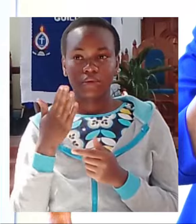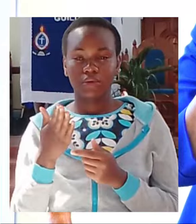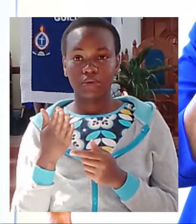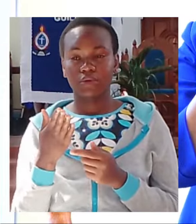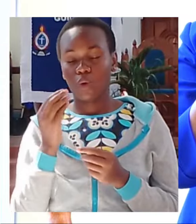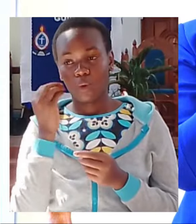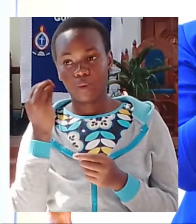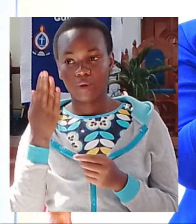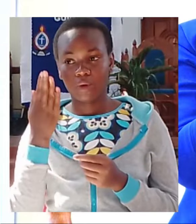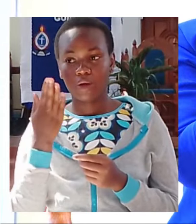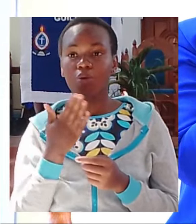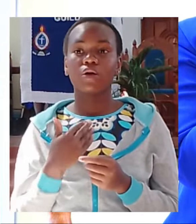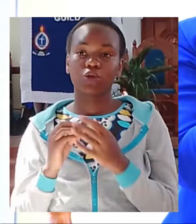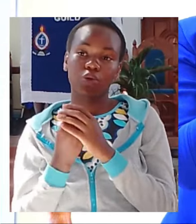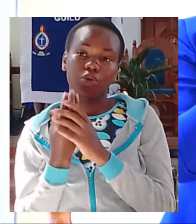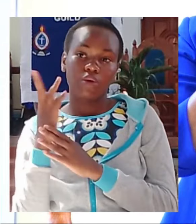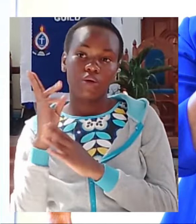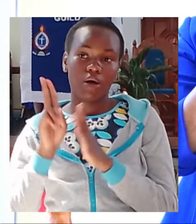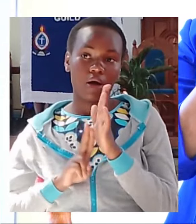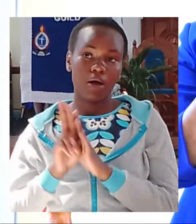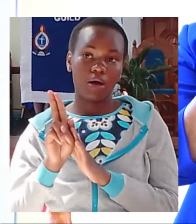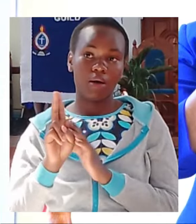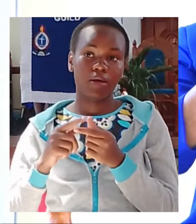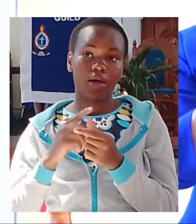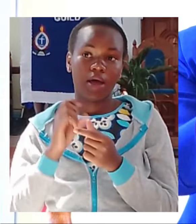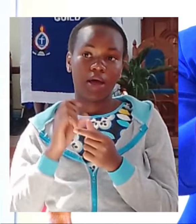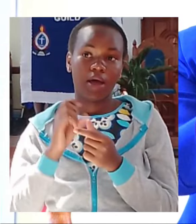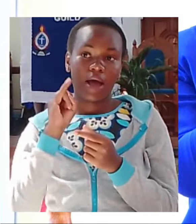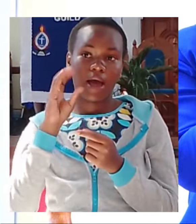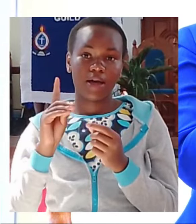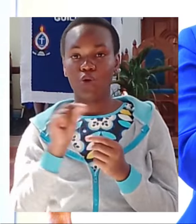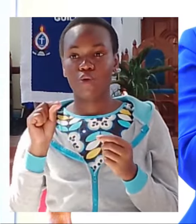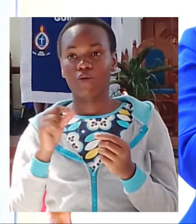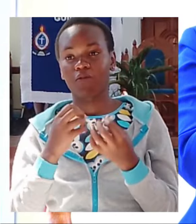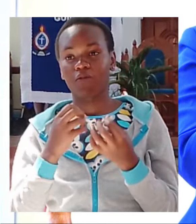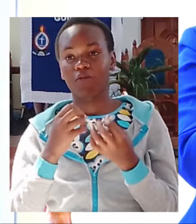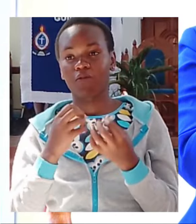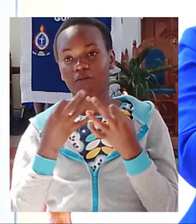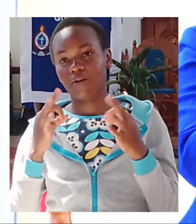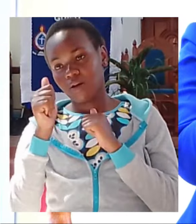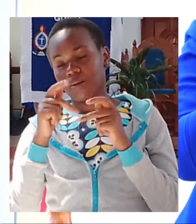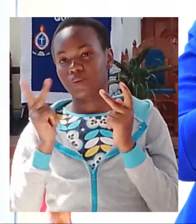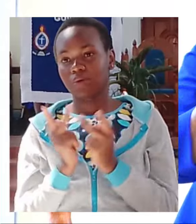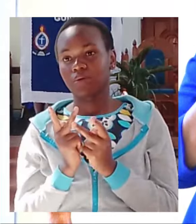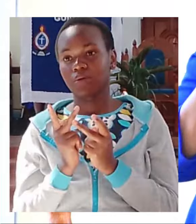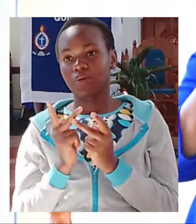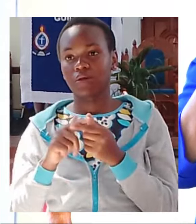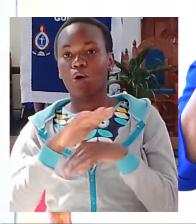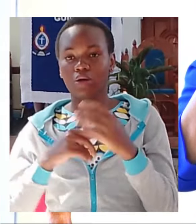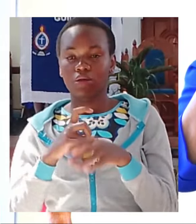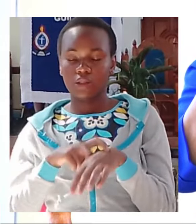kwako, wanatamani they grow up, wapate ya ID, watoroke wakuondoke. Kwa sababu kila